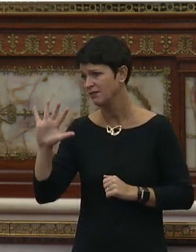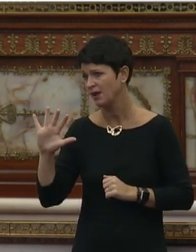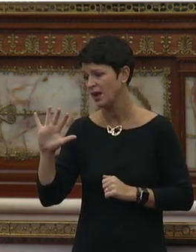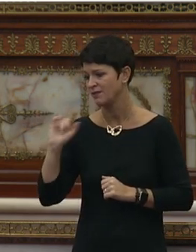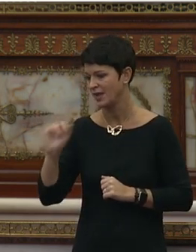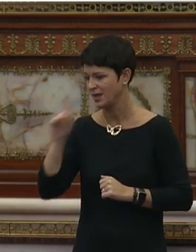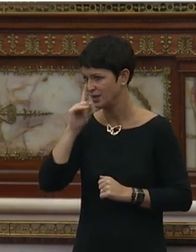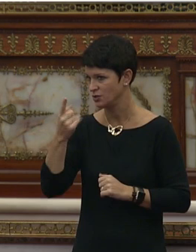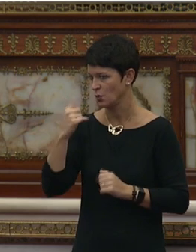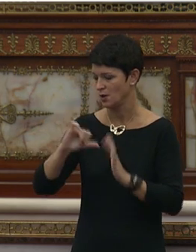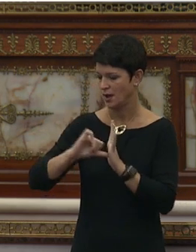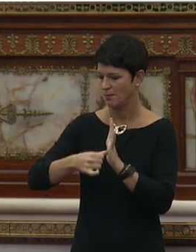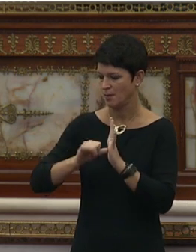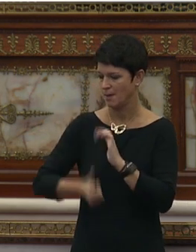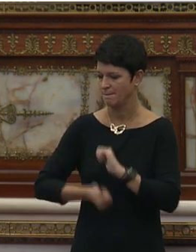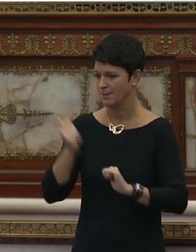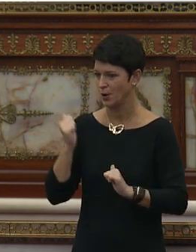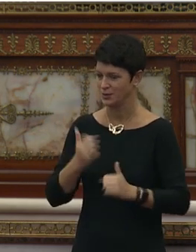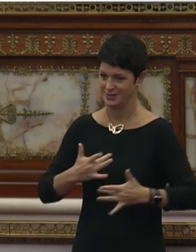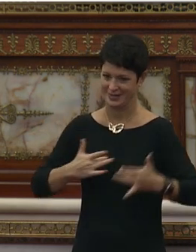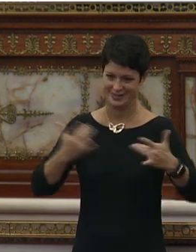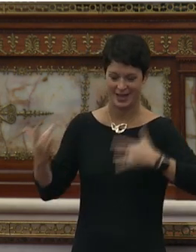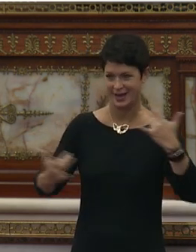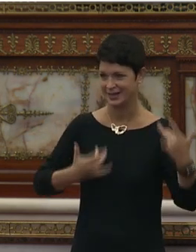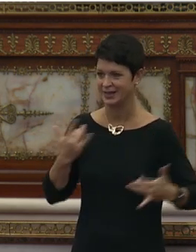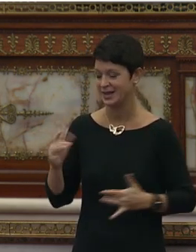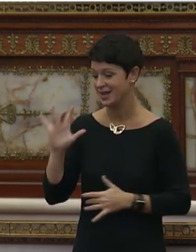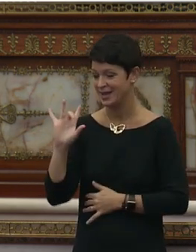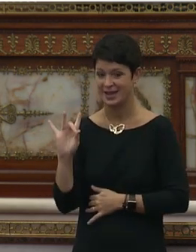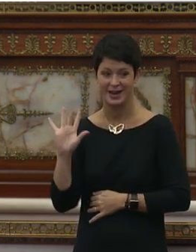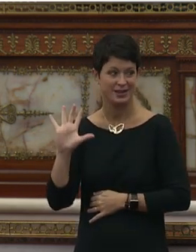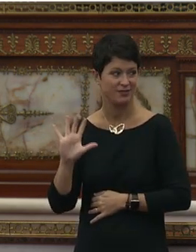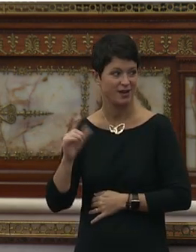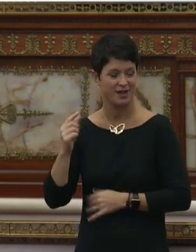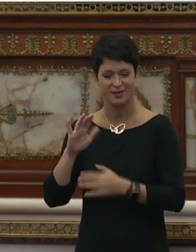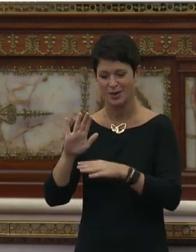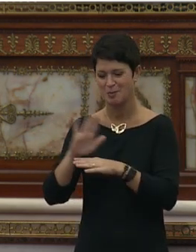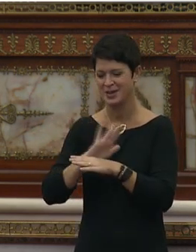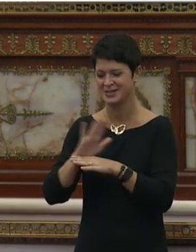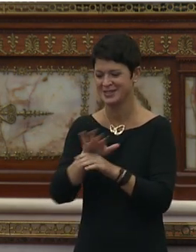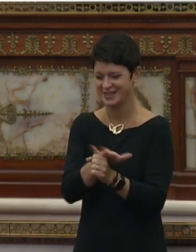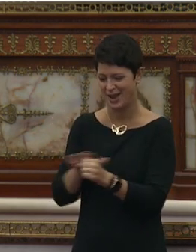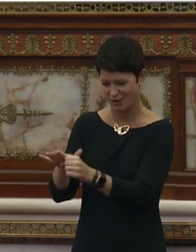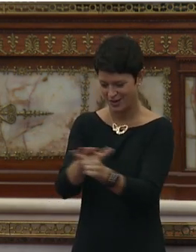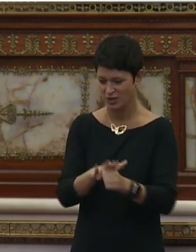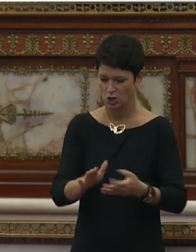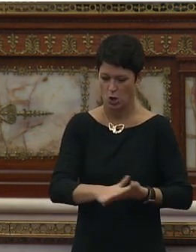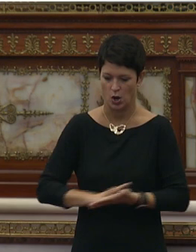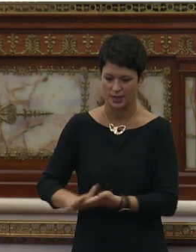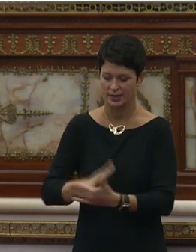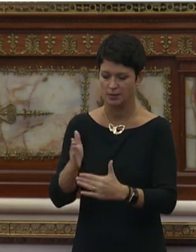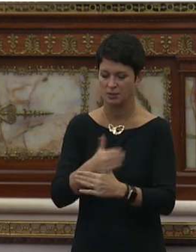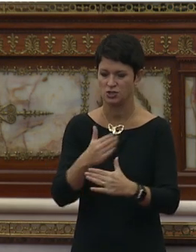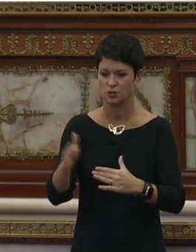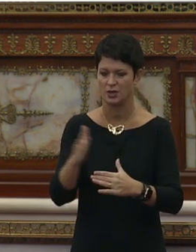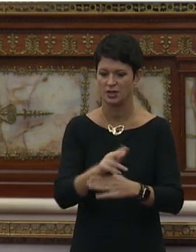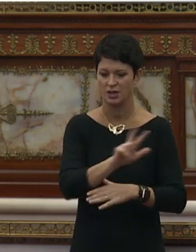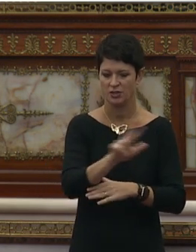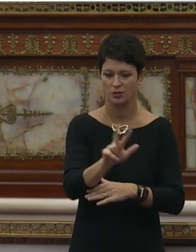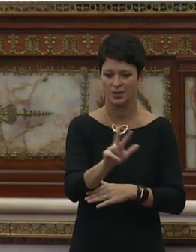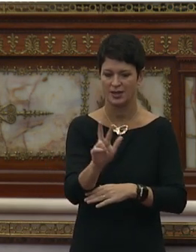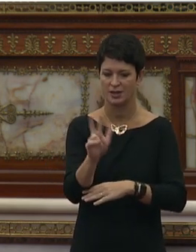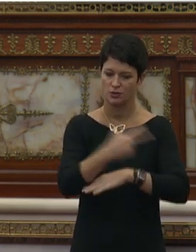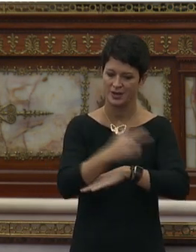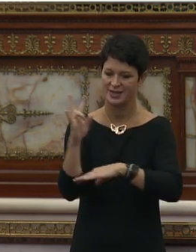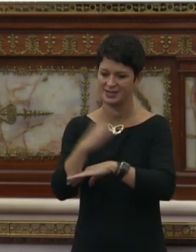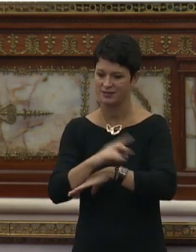this is the one I'm probably the most giddy about, 85 commercial corridors are being cleaned between 3 and 7 days